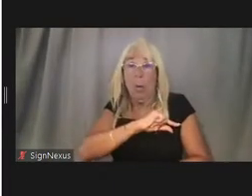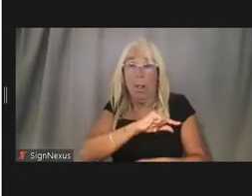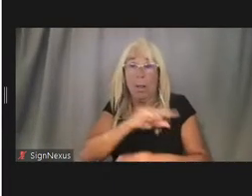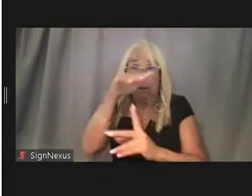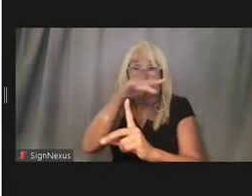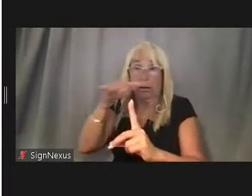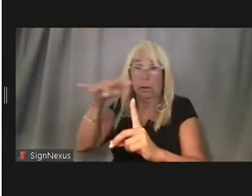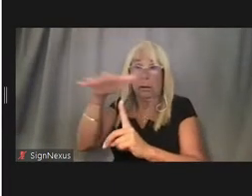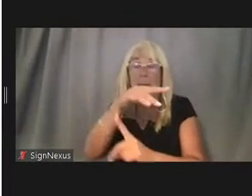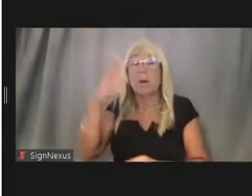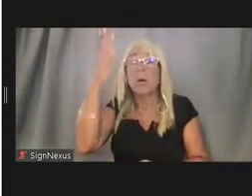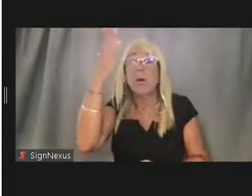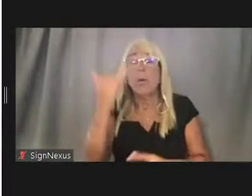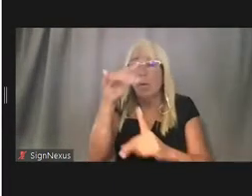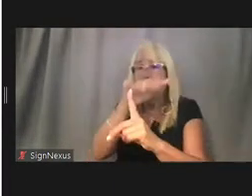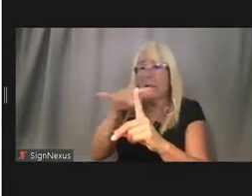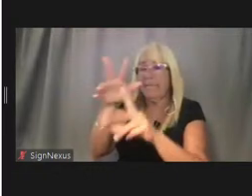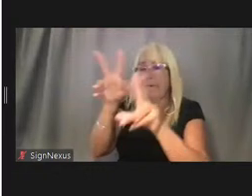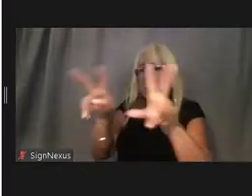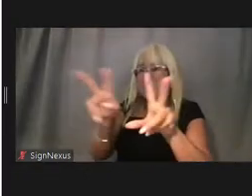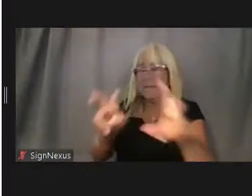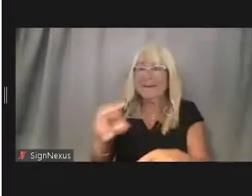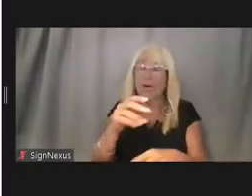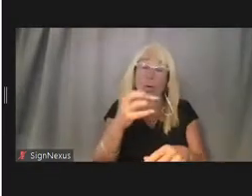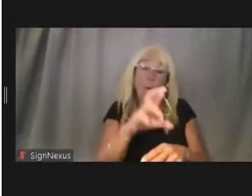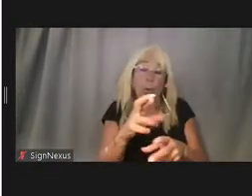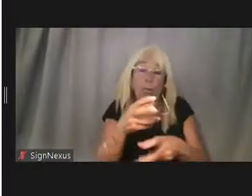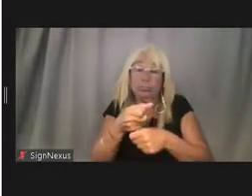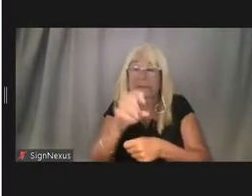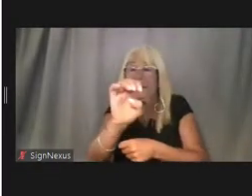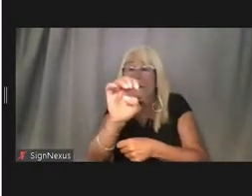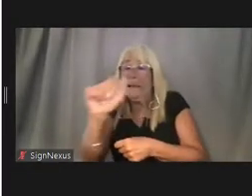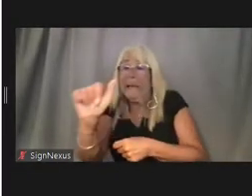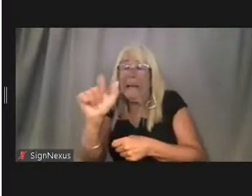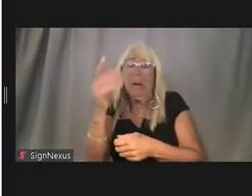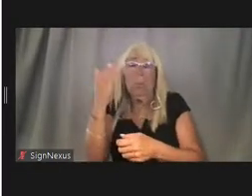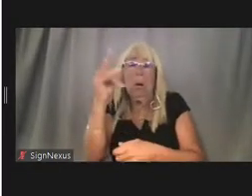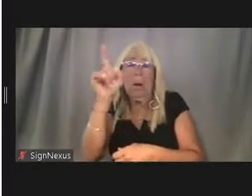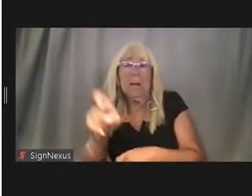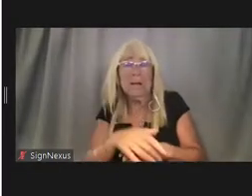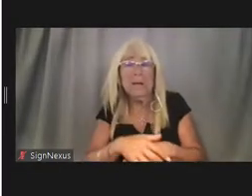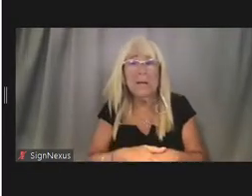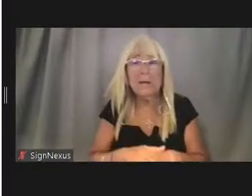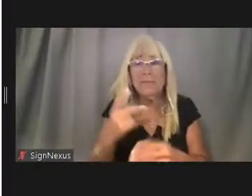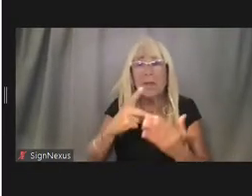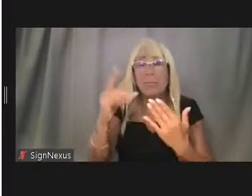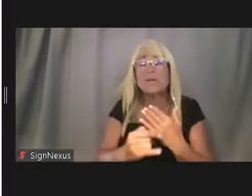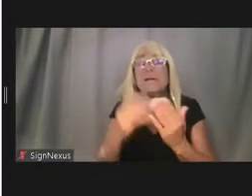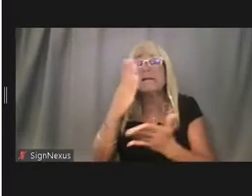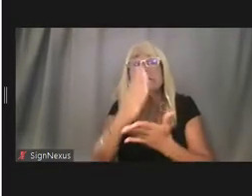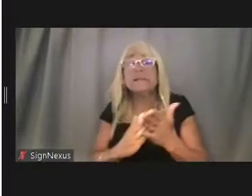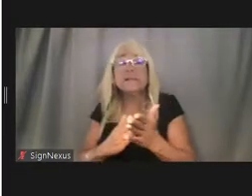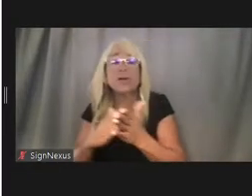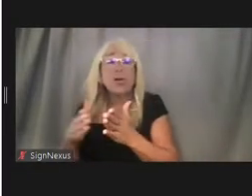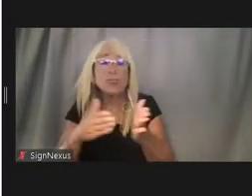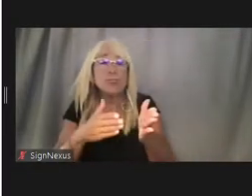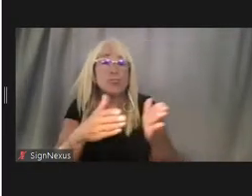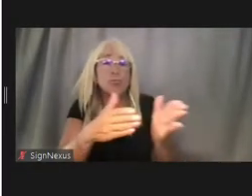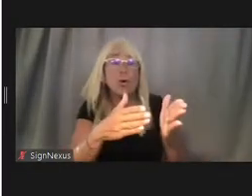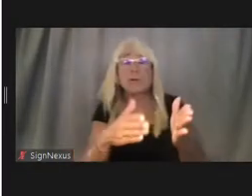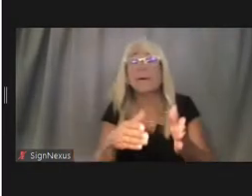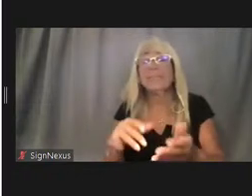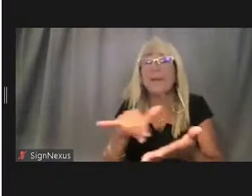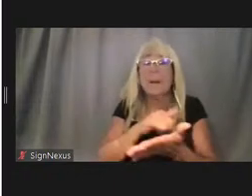so why is an environmental assessment or EA needed for this project well some roadways in the Manhattan Central business district have